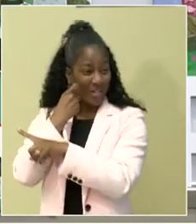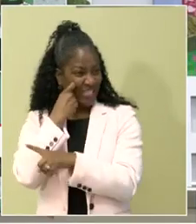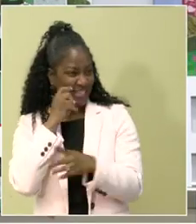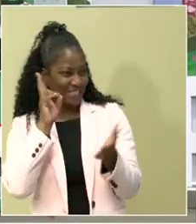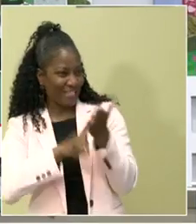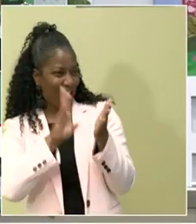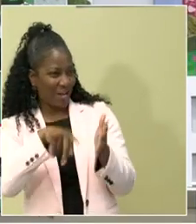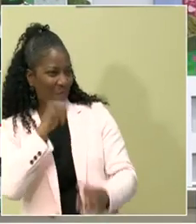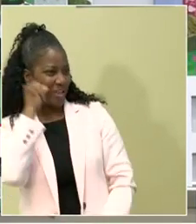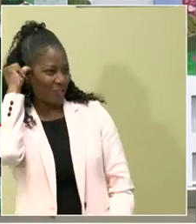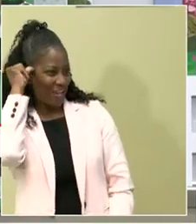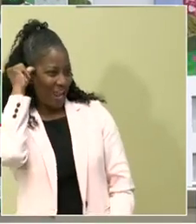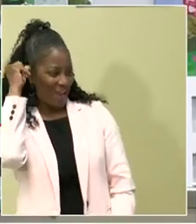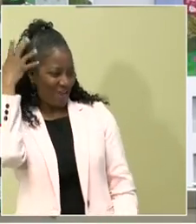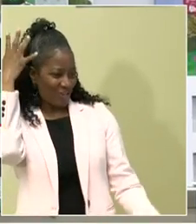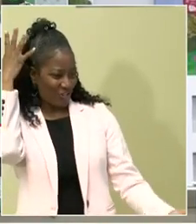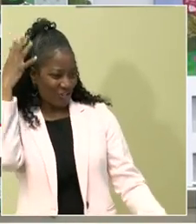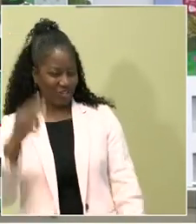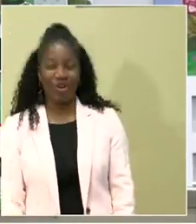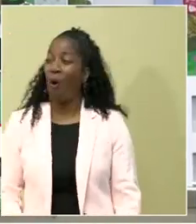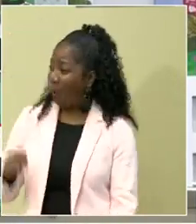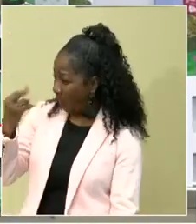Well, came by the city and picked it up. Okay. Oh, okay. Oh.